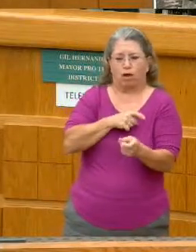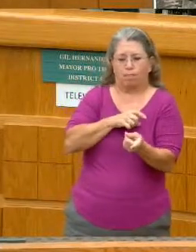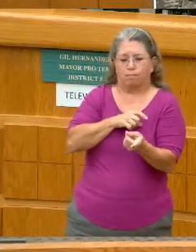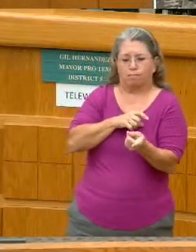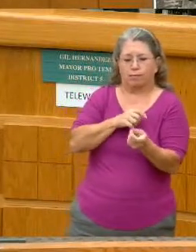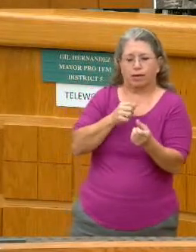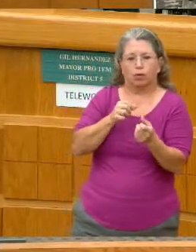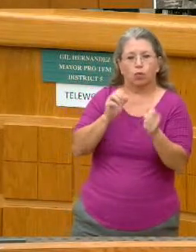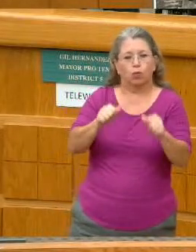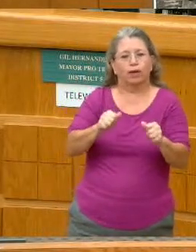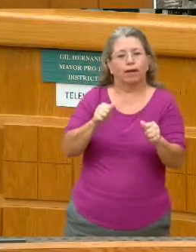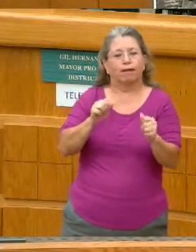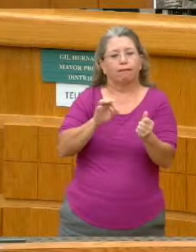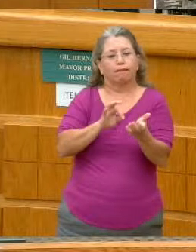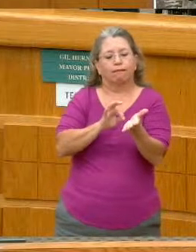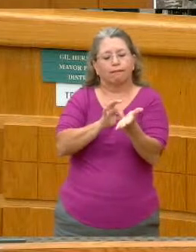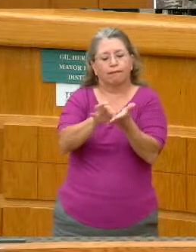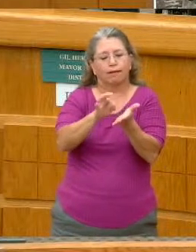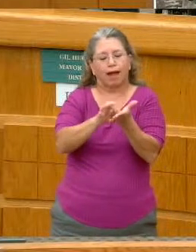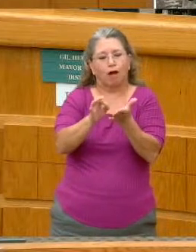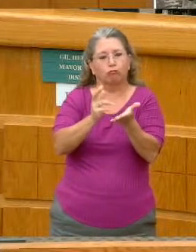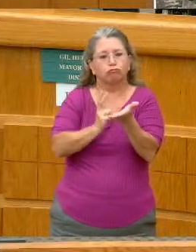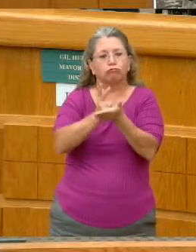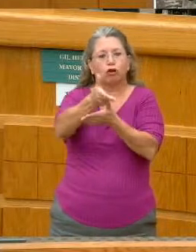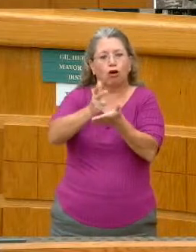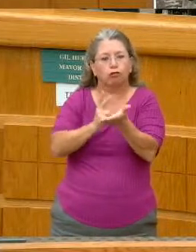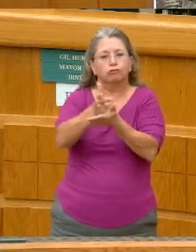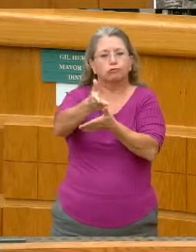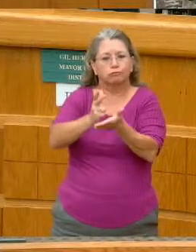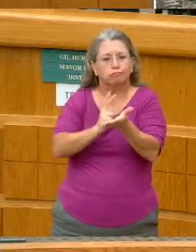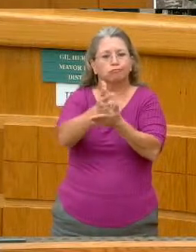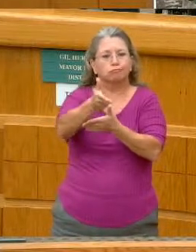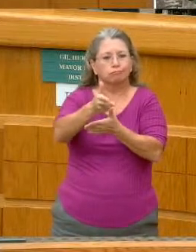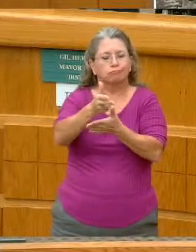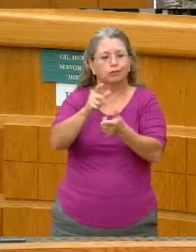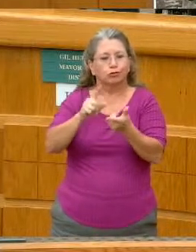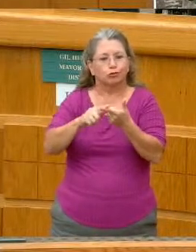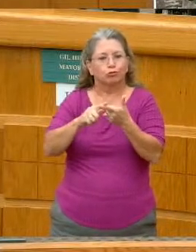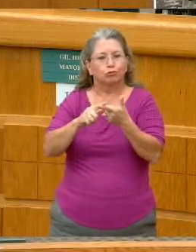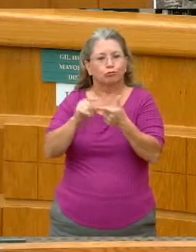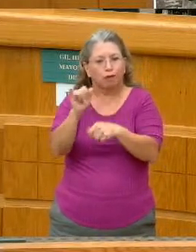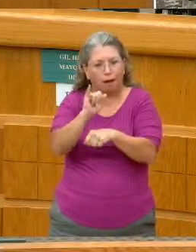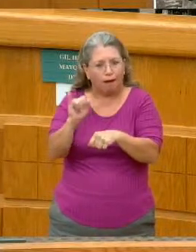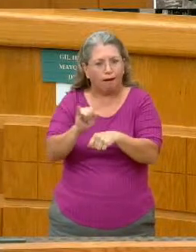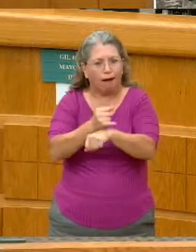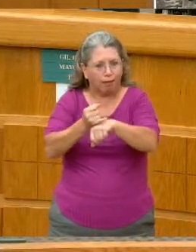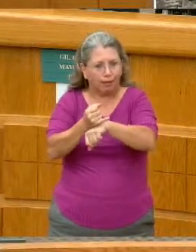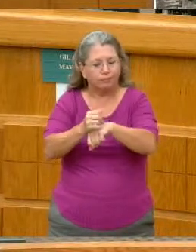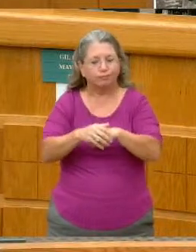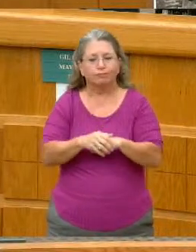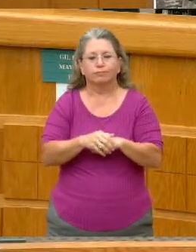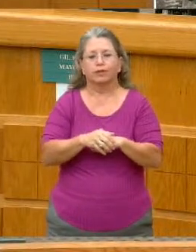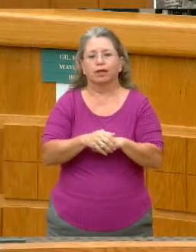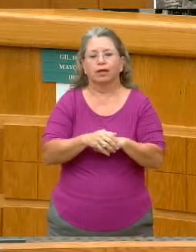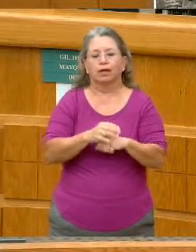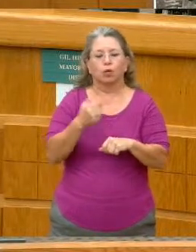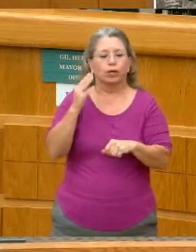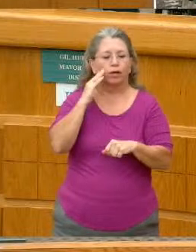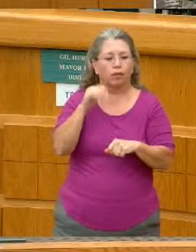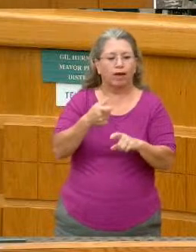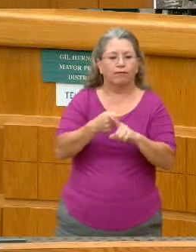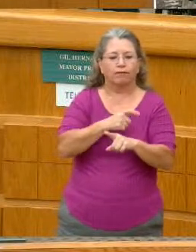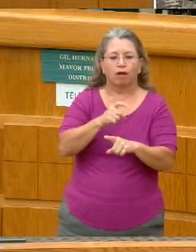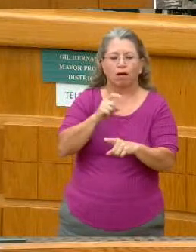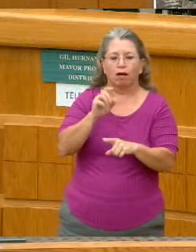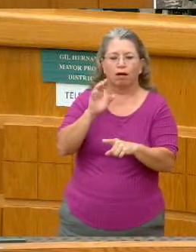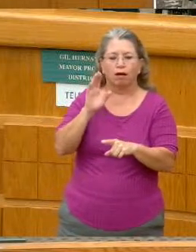data. And we believe there is such a thing as a cumulative effect from all of the things that we're